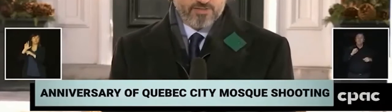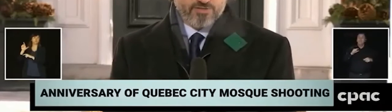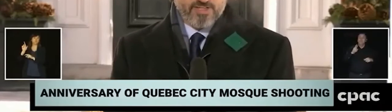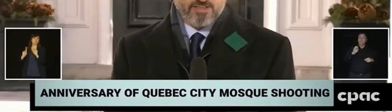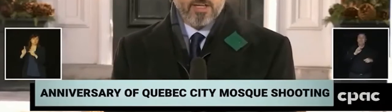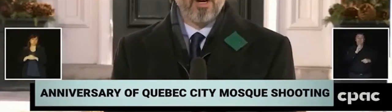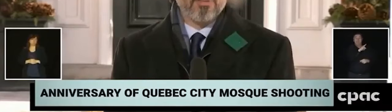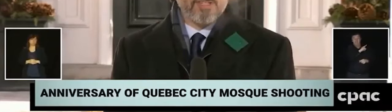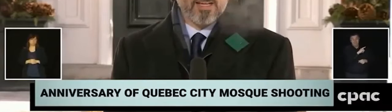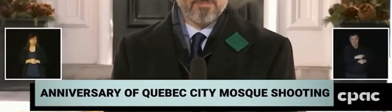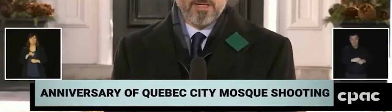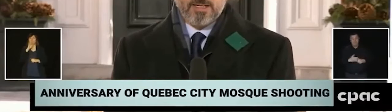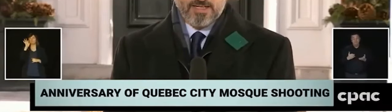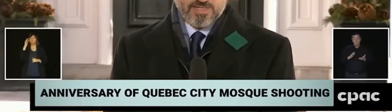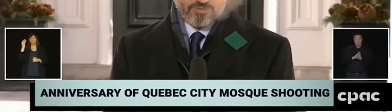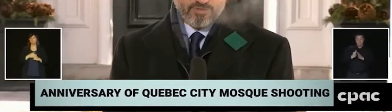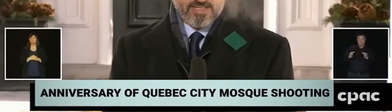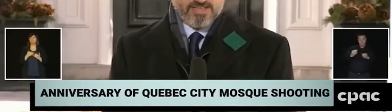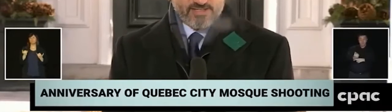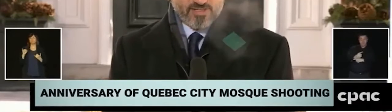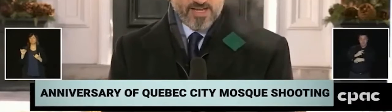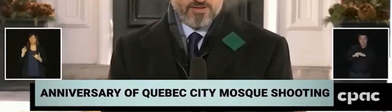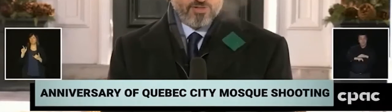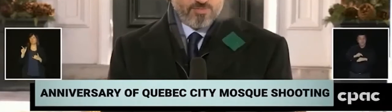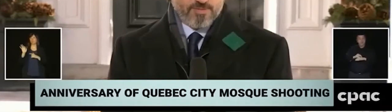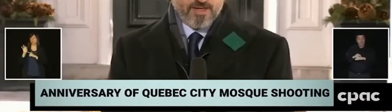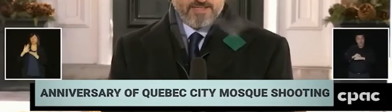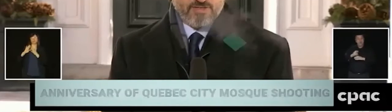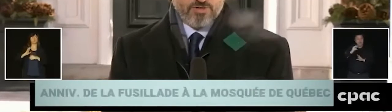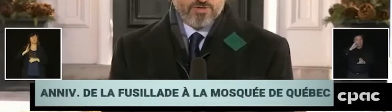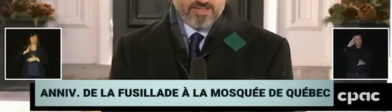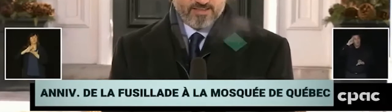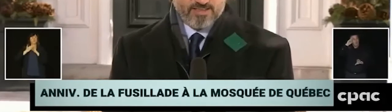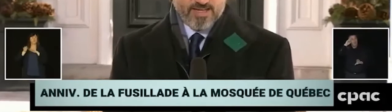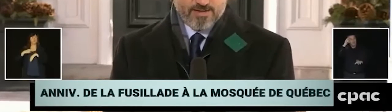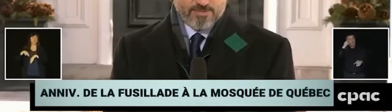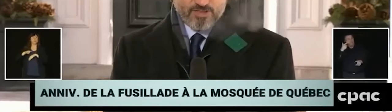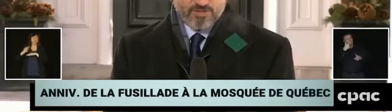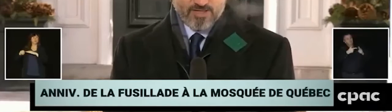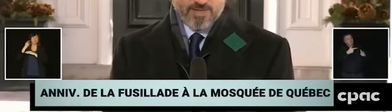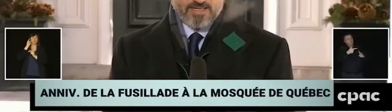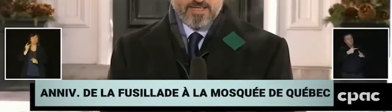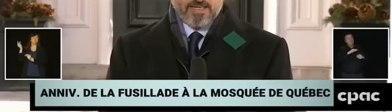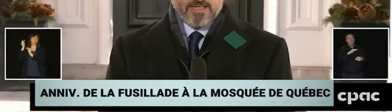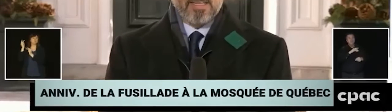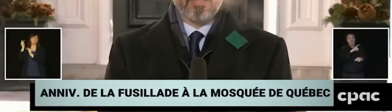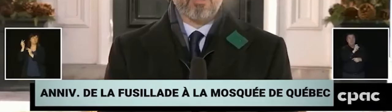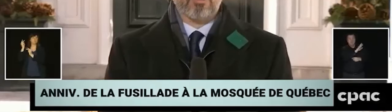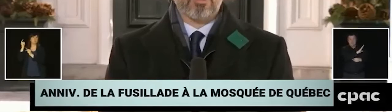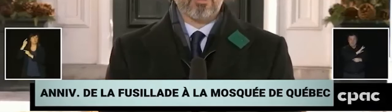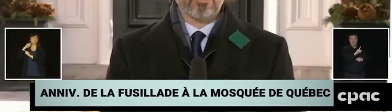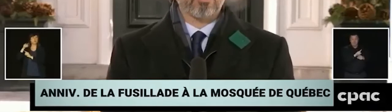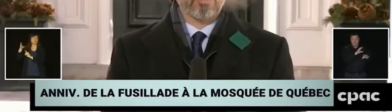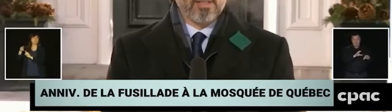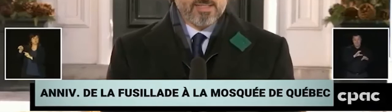janvier deviendra officiellement la Journée nationale de commémoration de l'attentat à la mosquée de Québec et